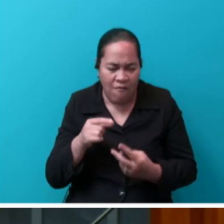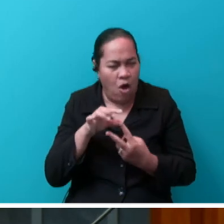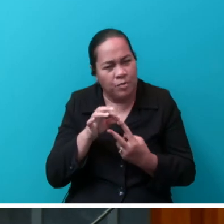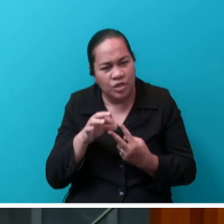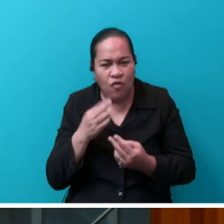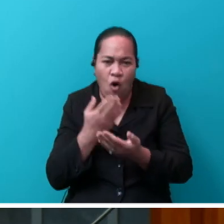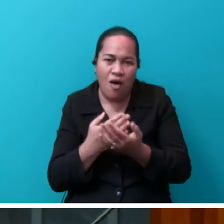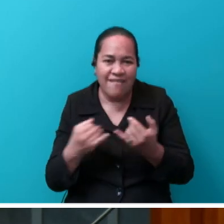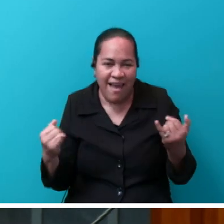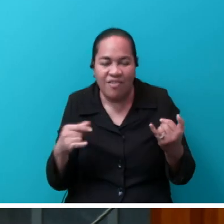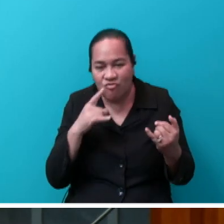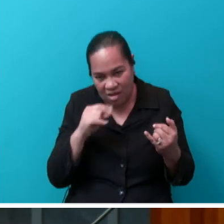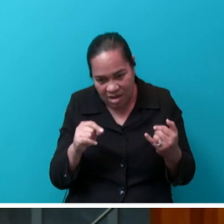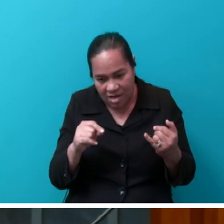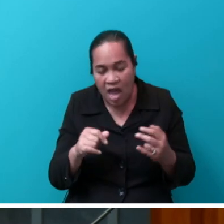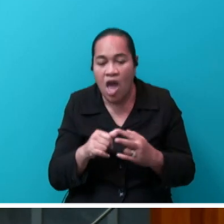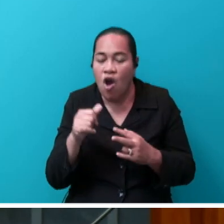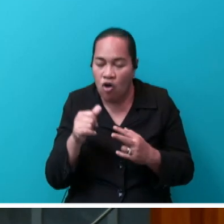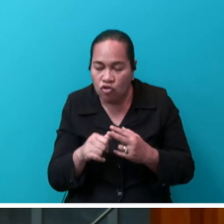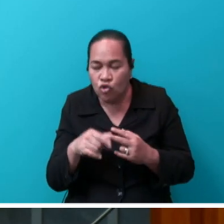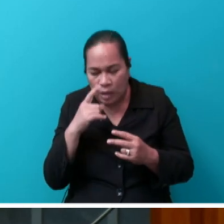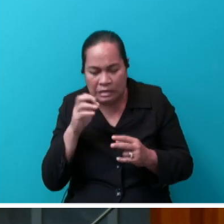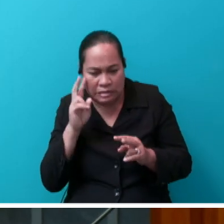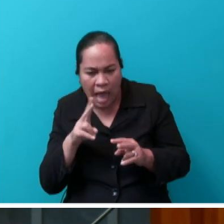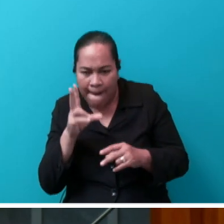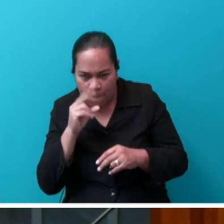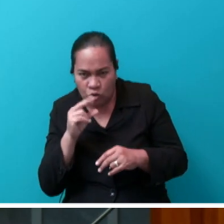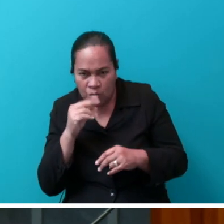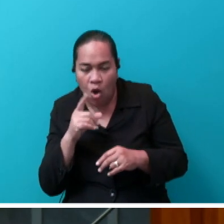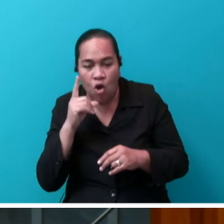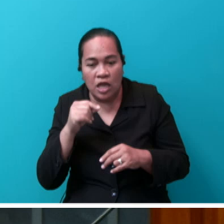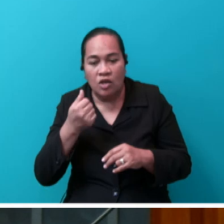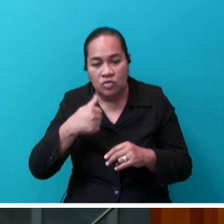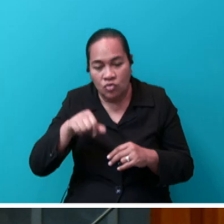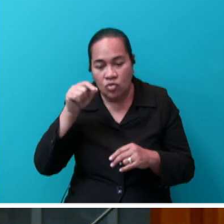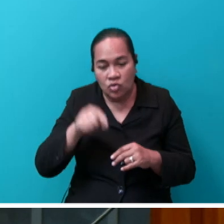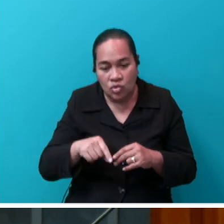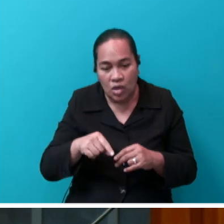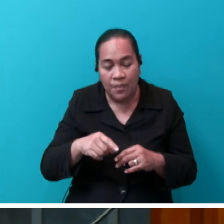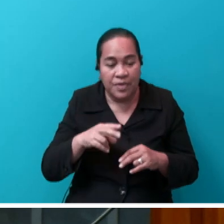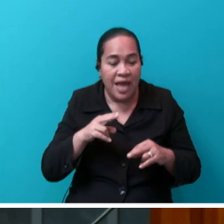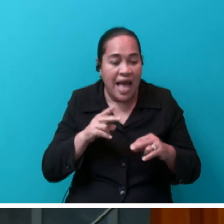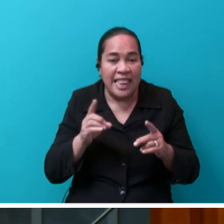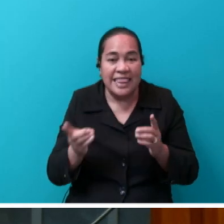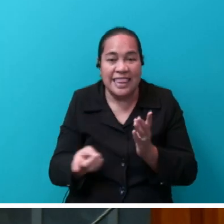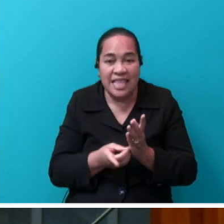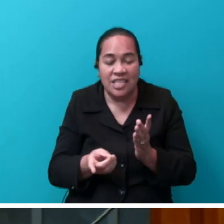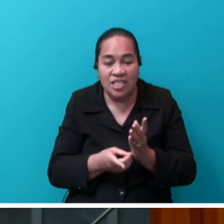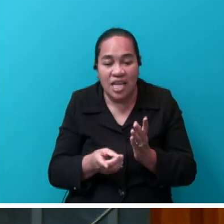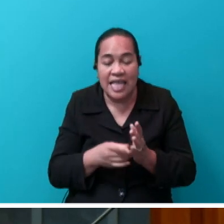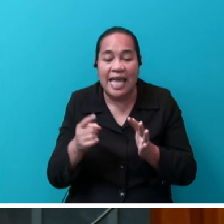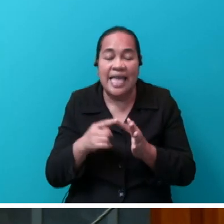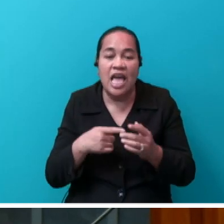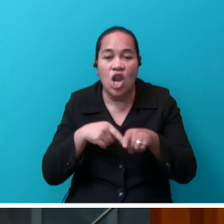and students have also been explored, with the possibility of utilizing the Ministry of Education's digital and e-learning